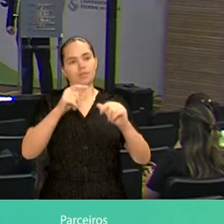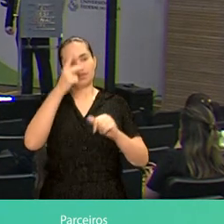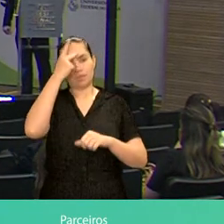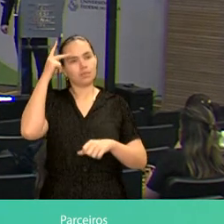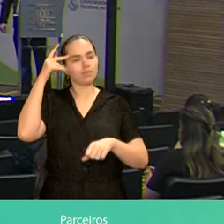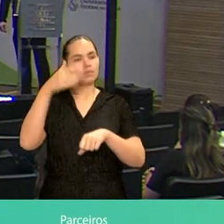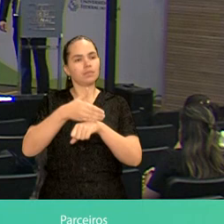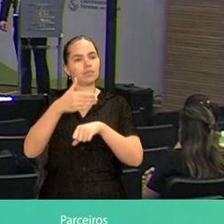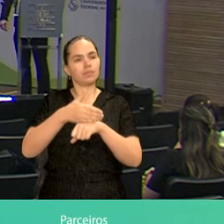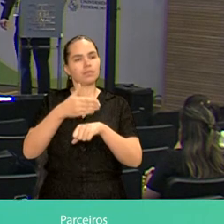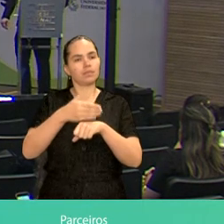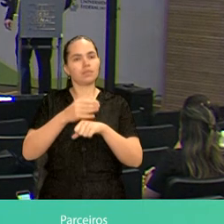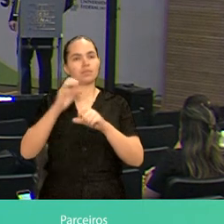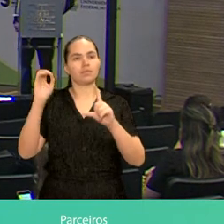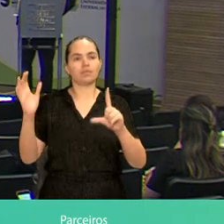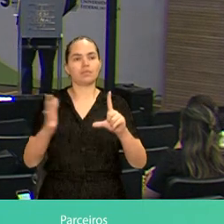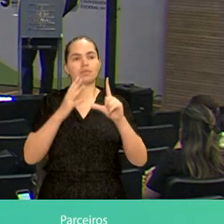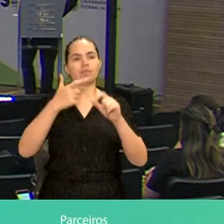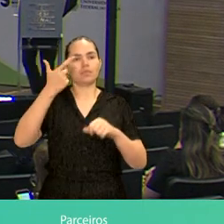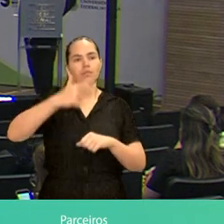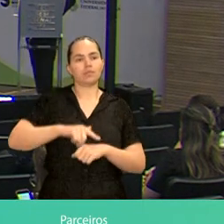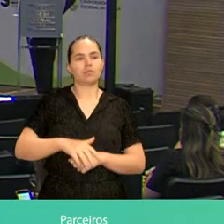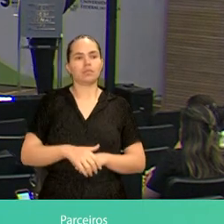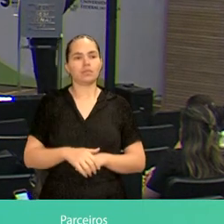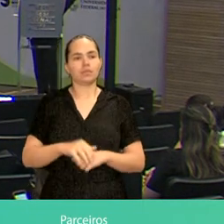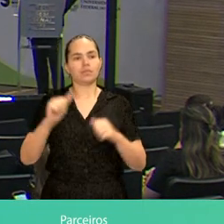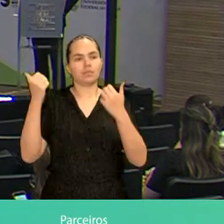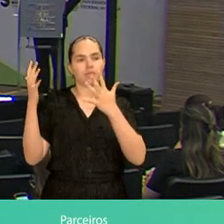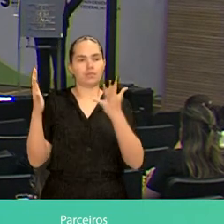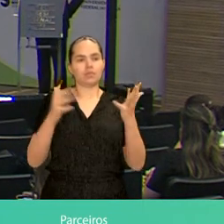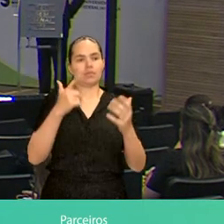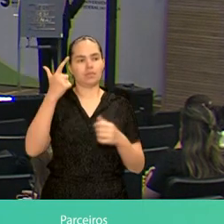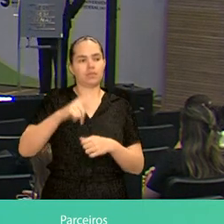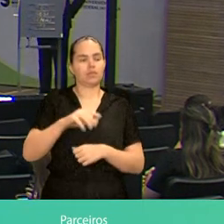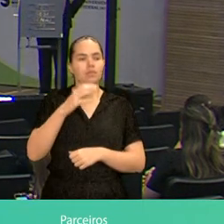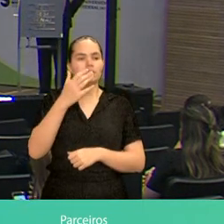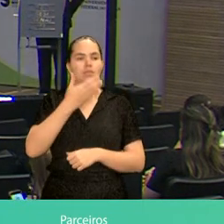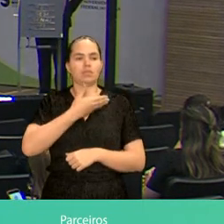for thank you very much, all the participants of this panel.